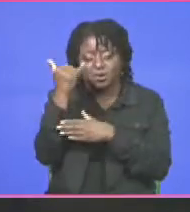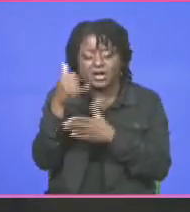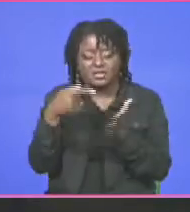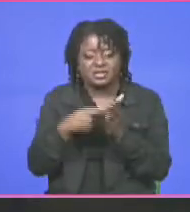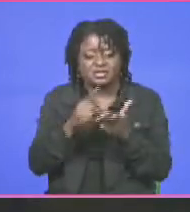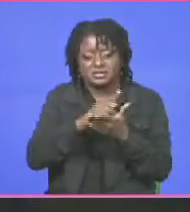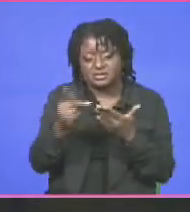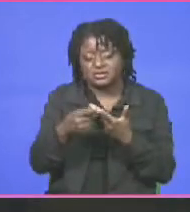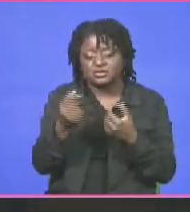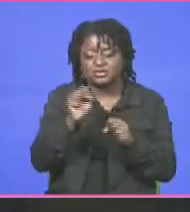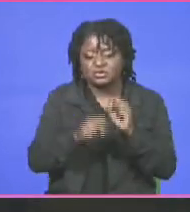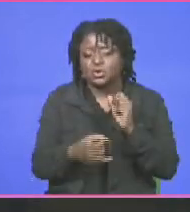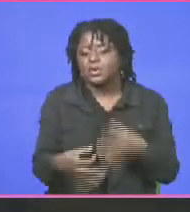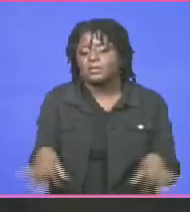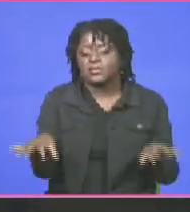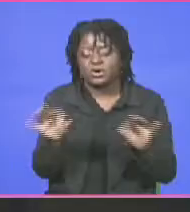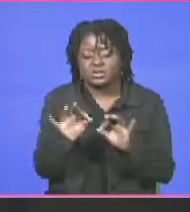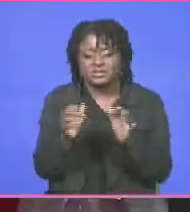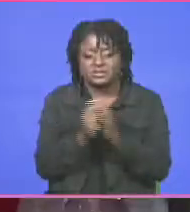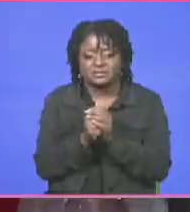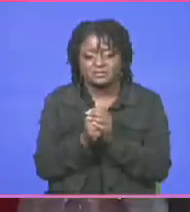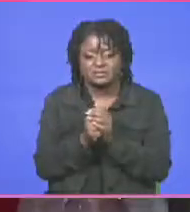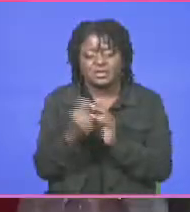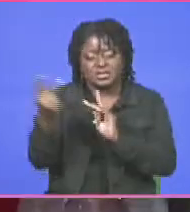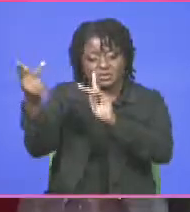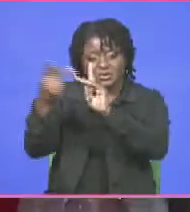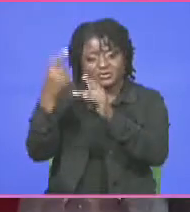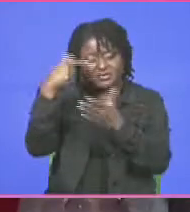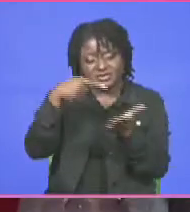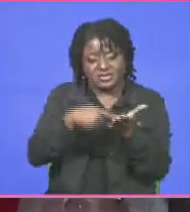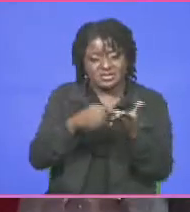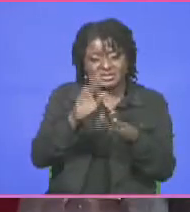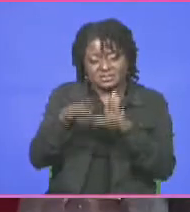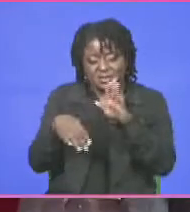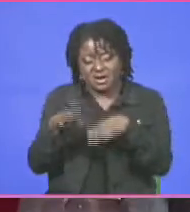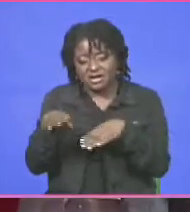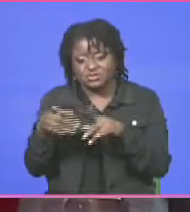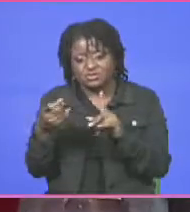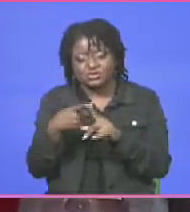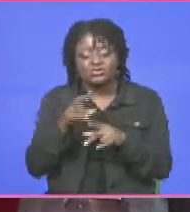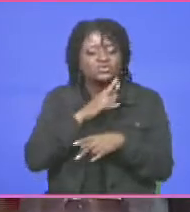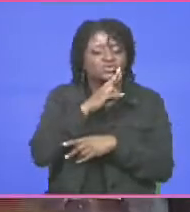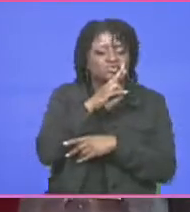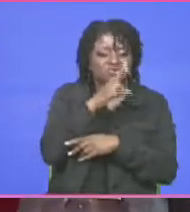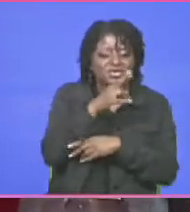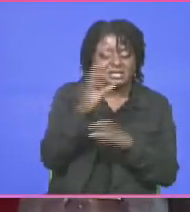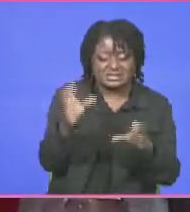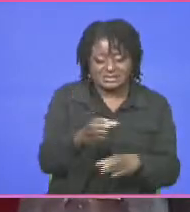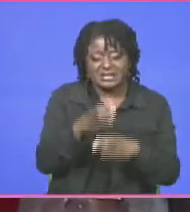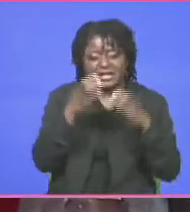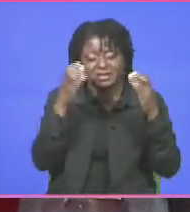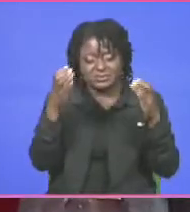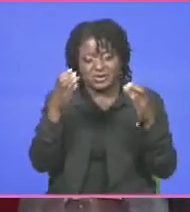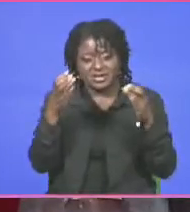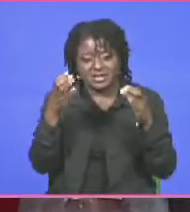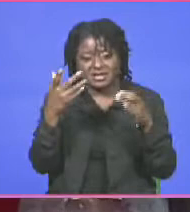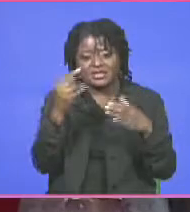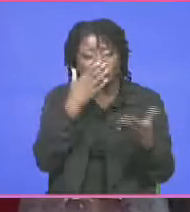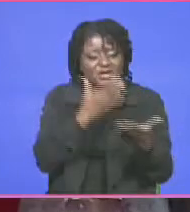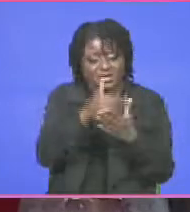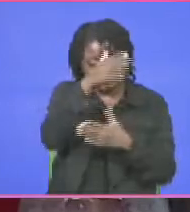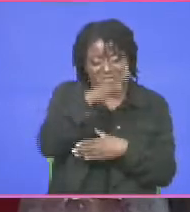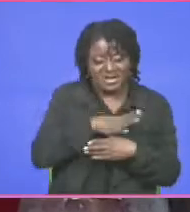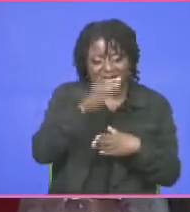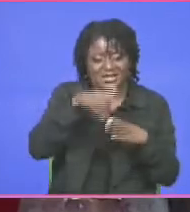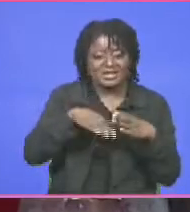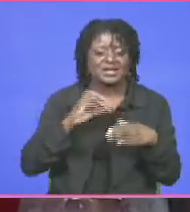so important. And the purpose for this march is to really celebrate the good men in